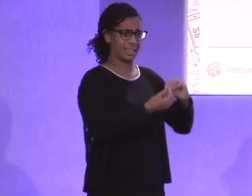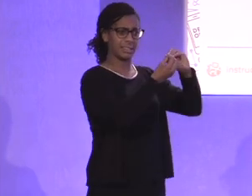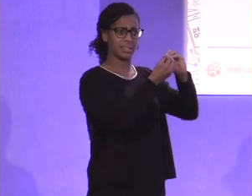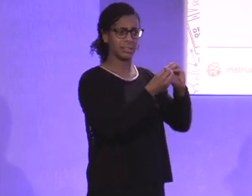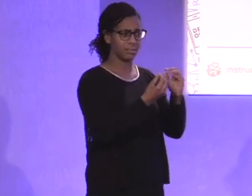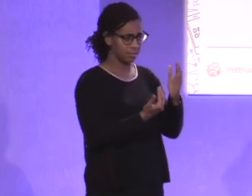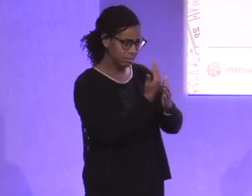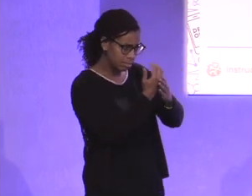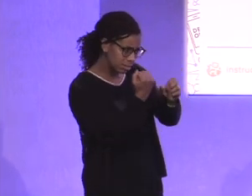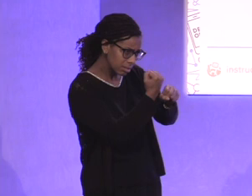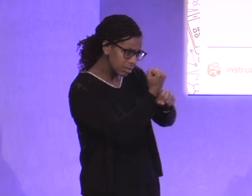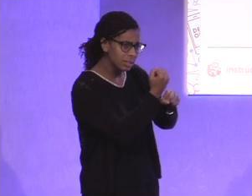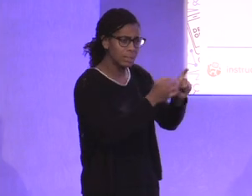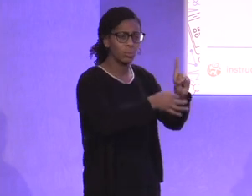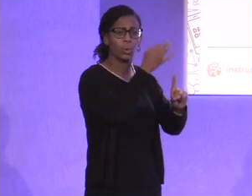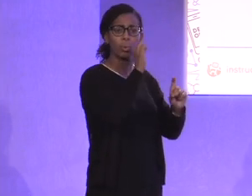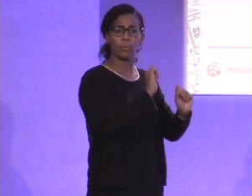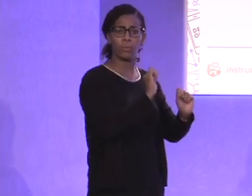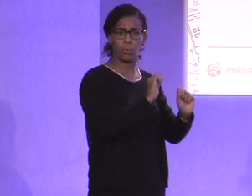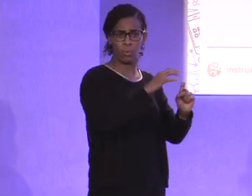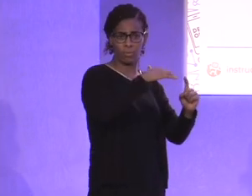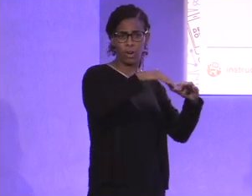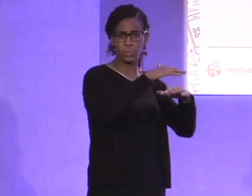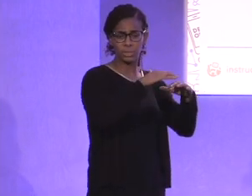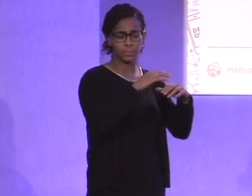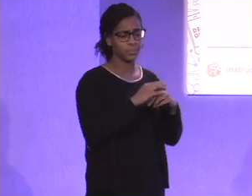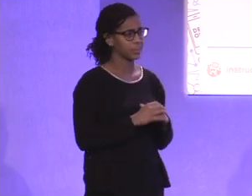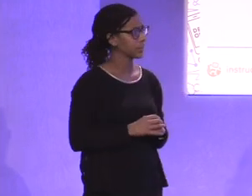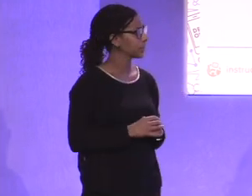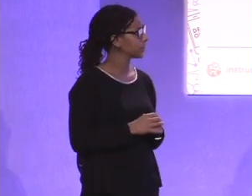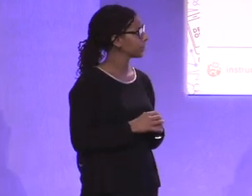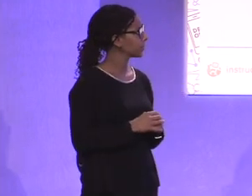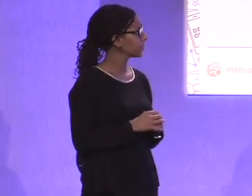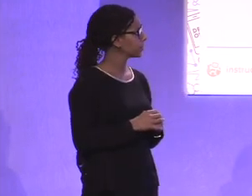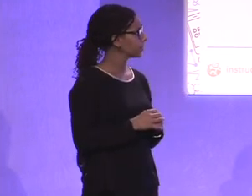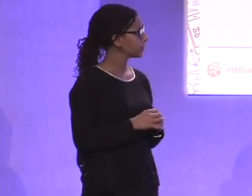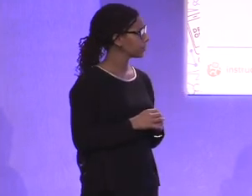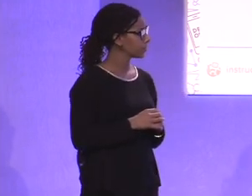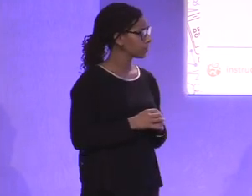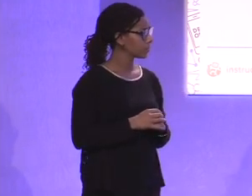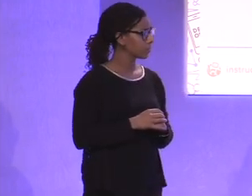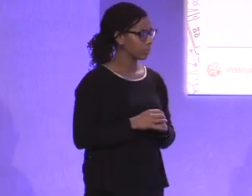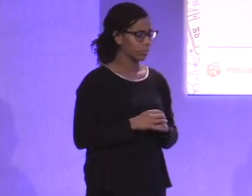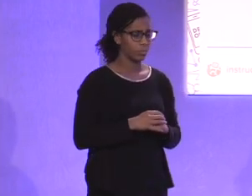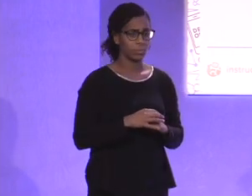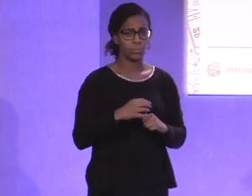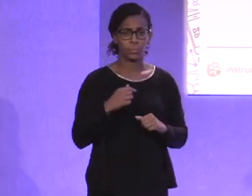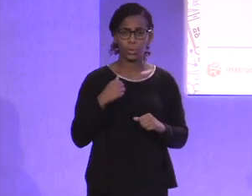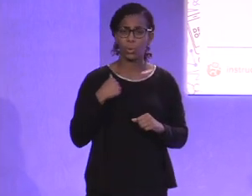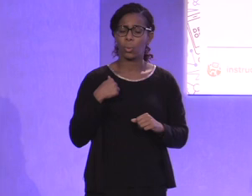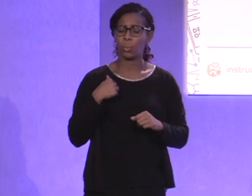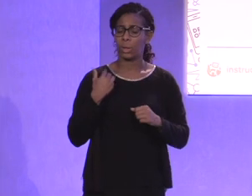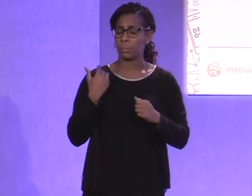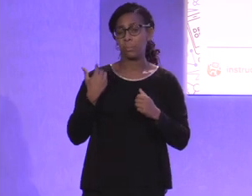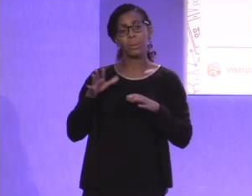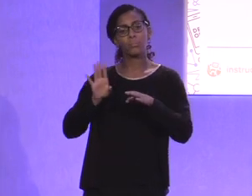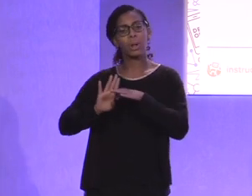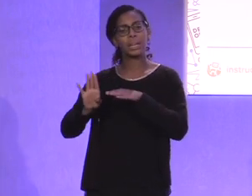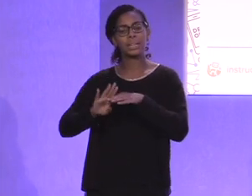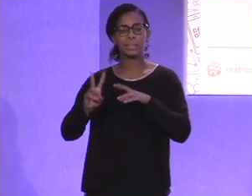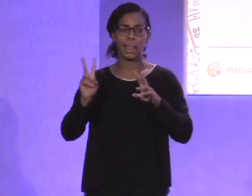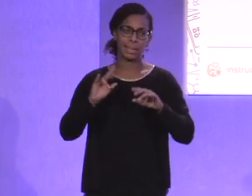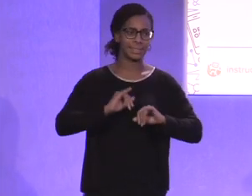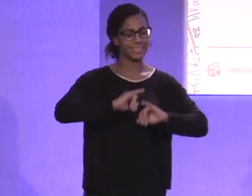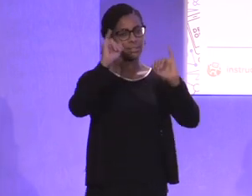When we saw how much budget we had remaining, we also took the initiative to practice some disaster recovery scenarios. We were